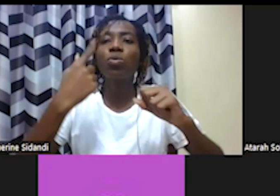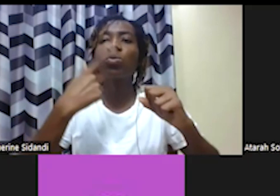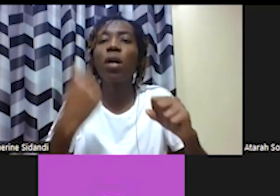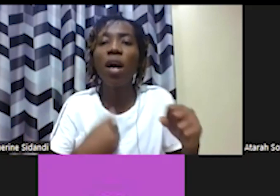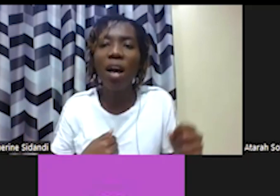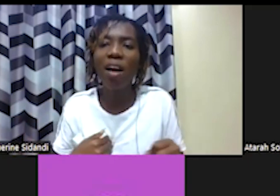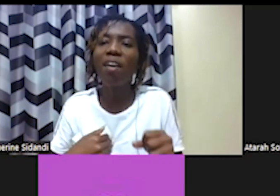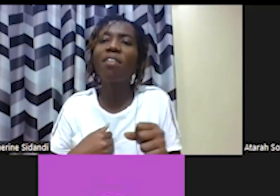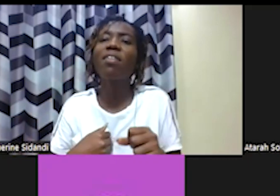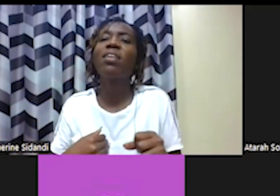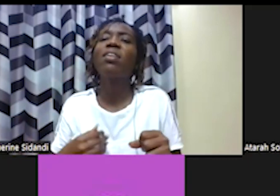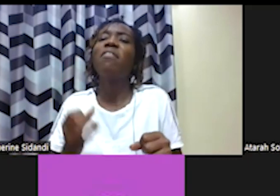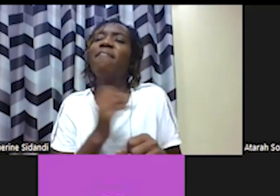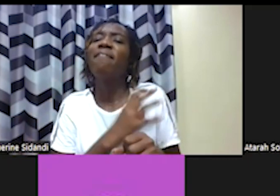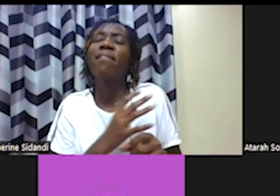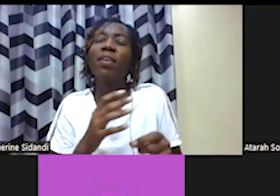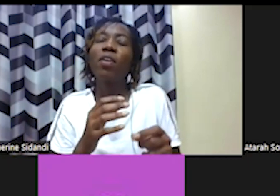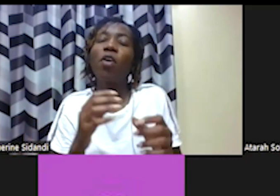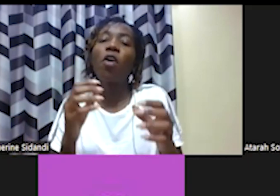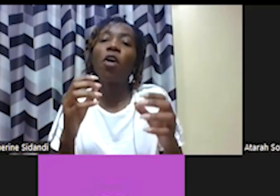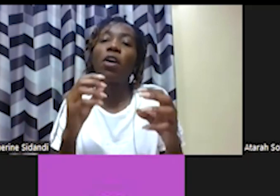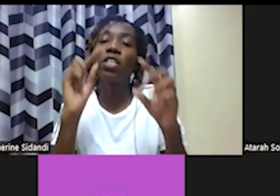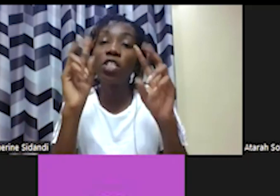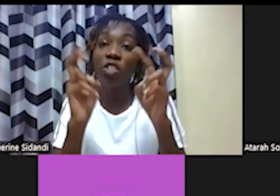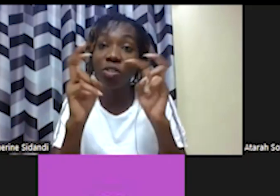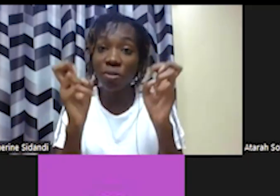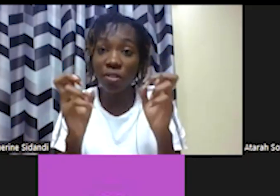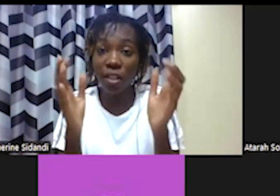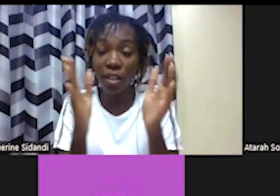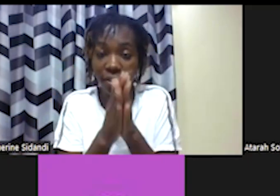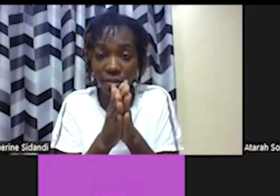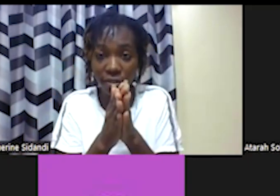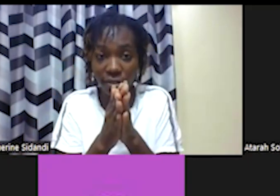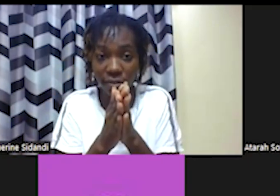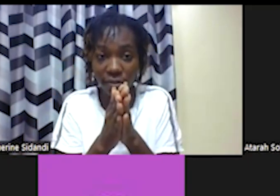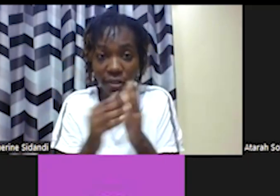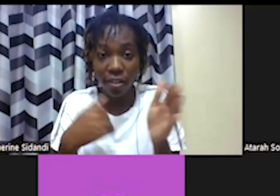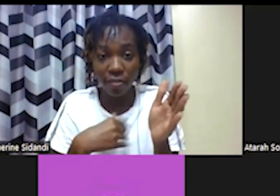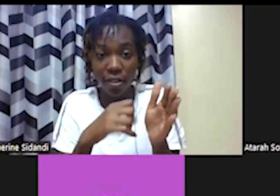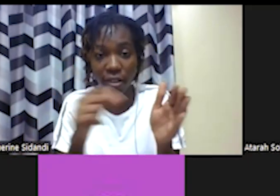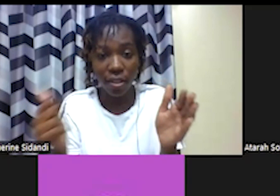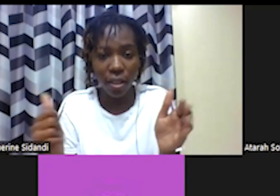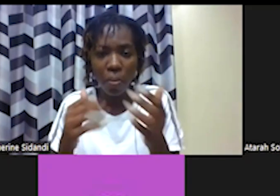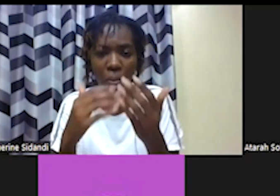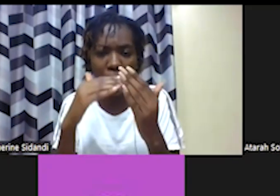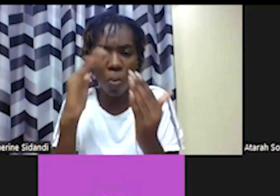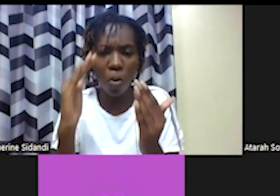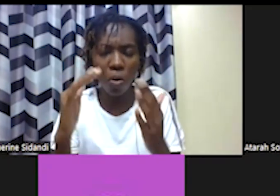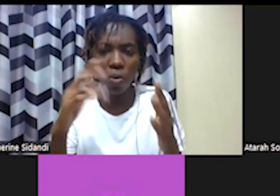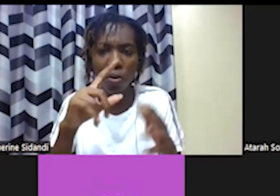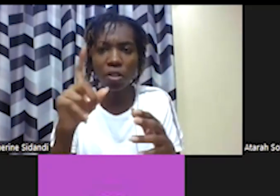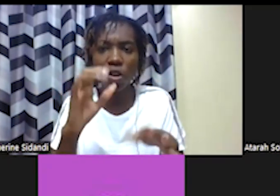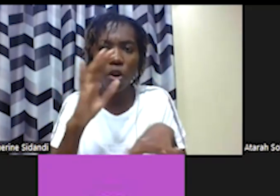inferiority complex? And then there are several questions on